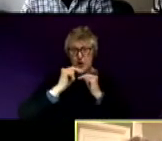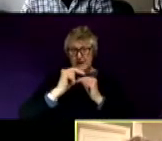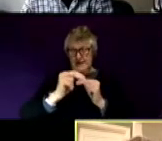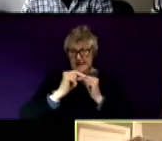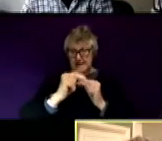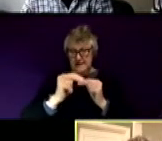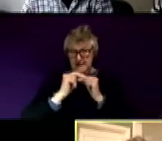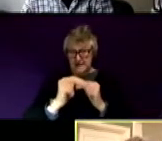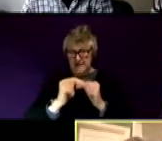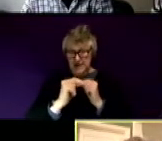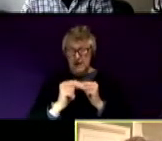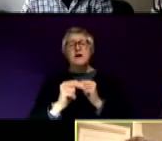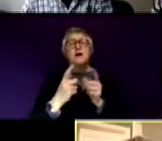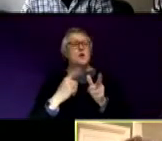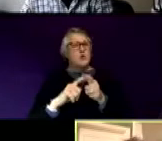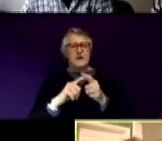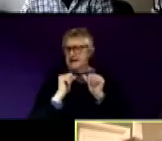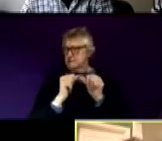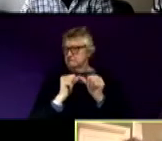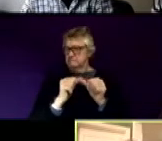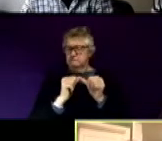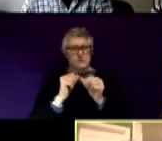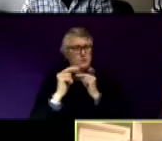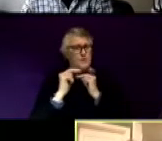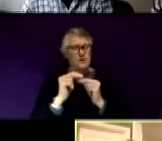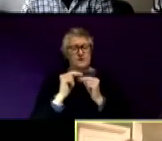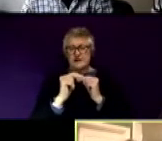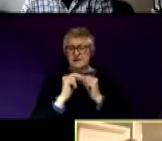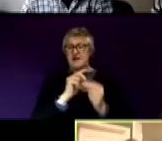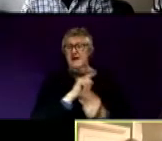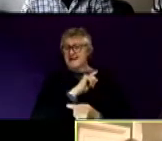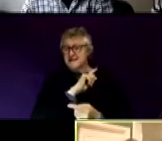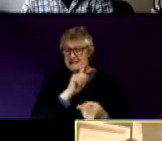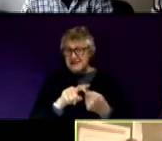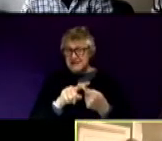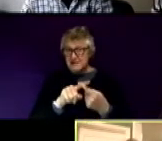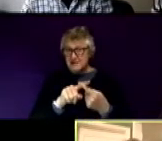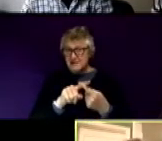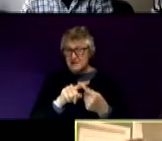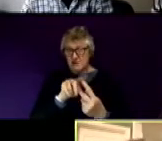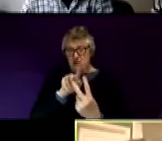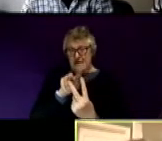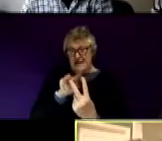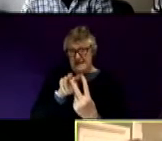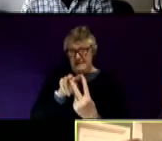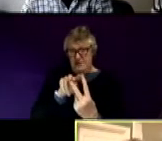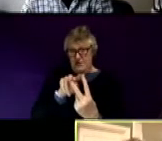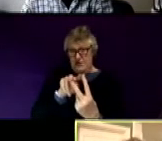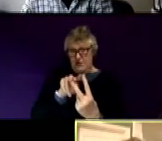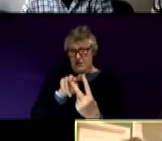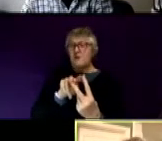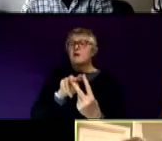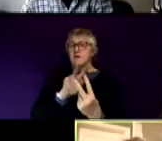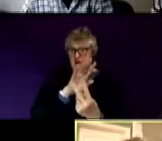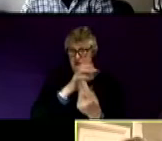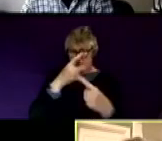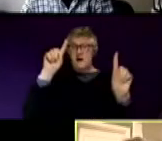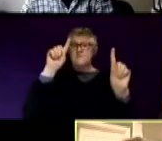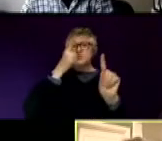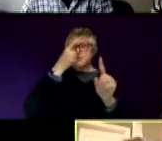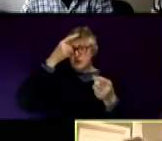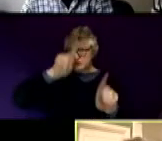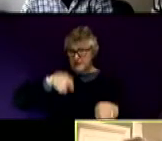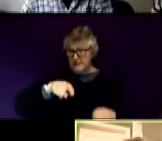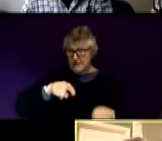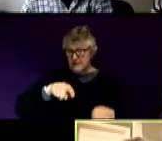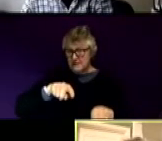no longer either come to an agreement and then if we come to an agreement, then we have to send it to DOJ for